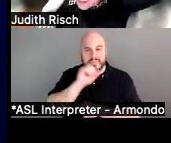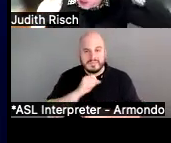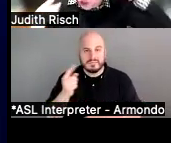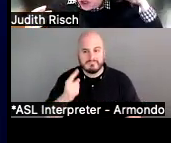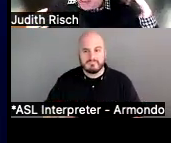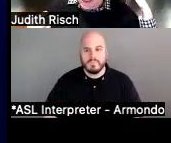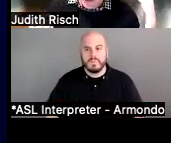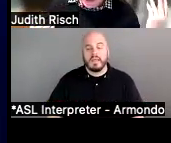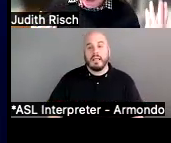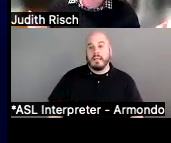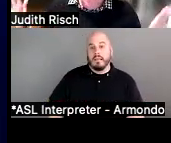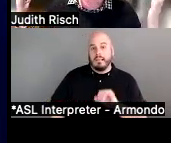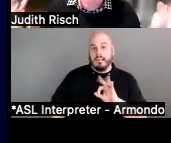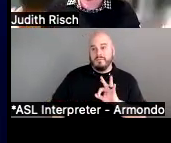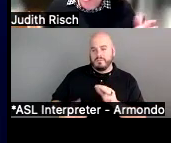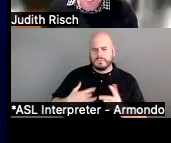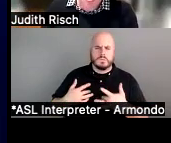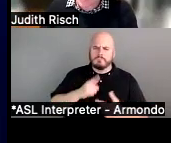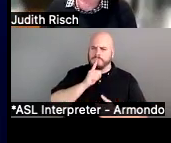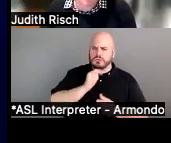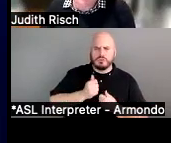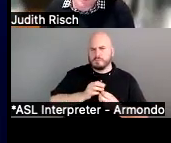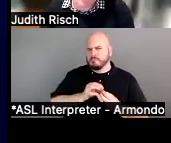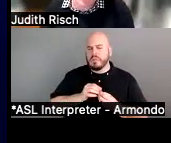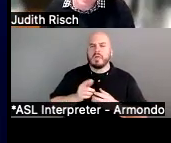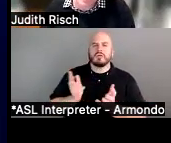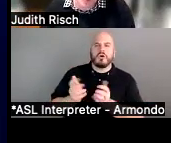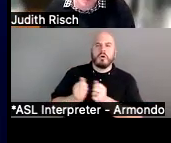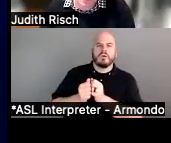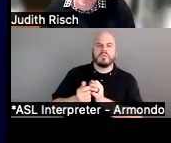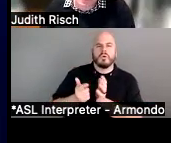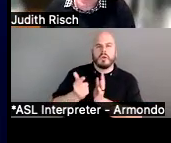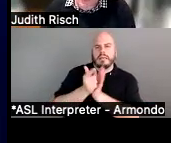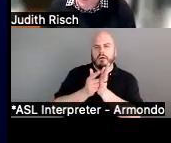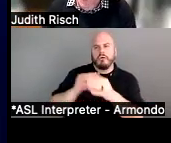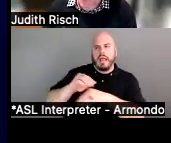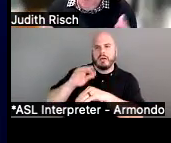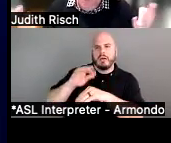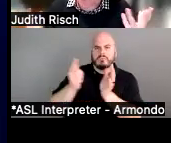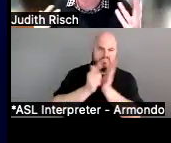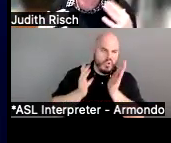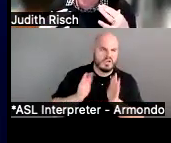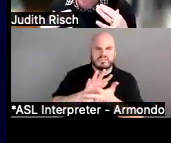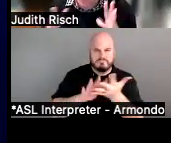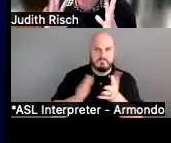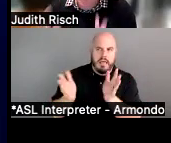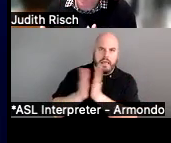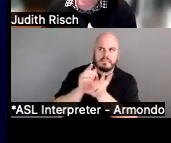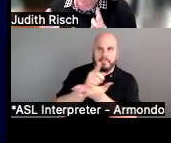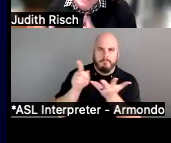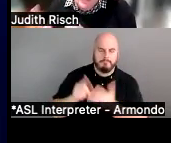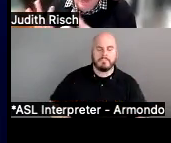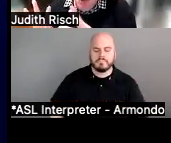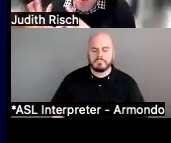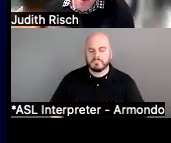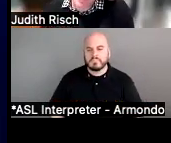super concerned, you should talk to your legal counsel. This is not a clean answer. You should there. At the Department of Ed,